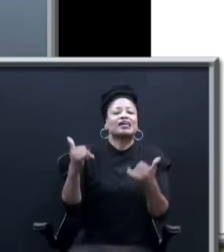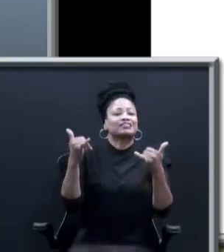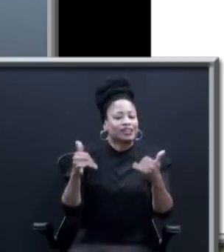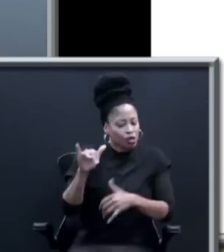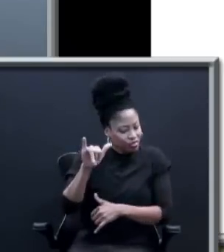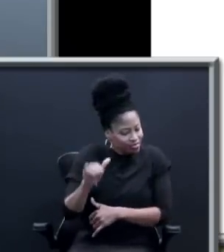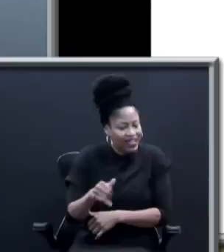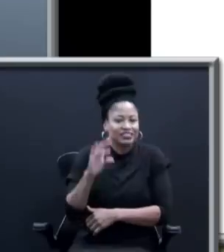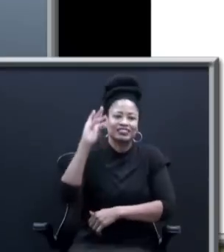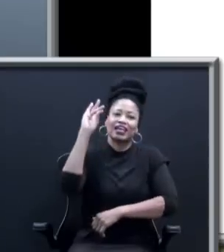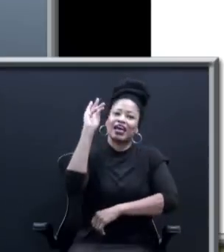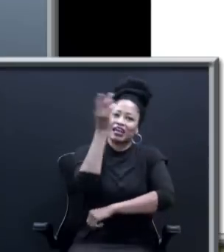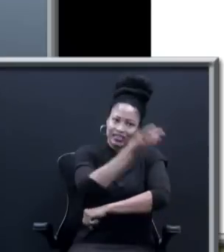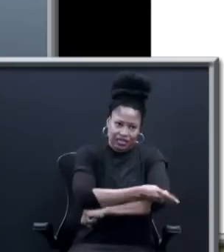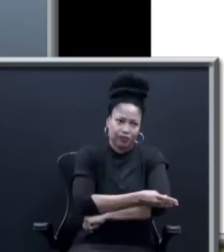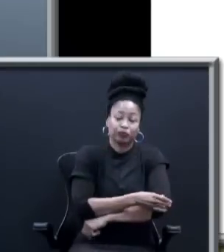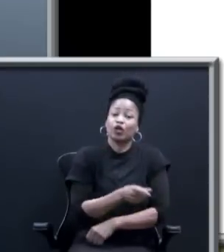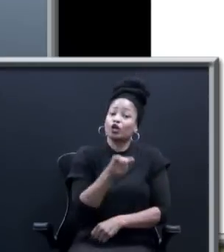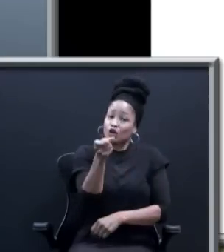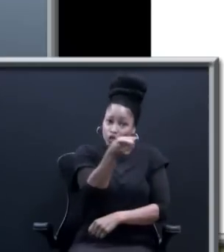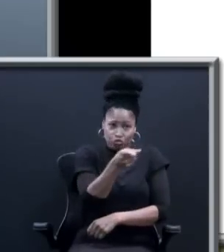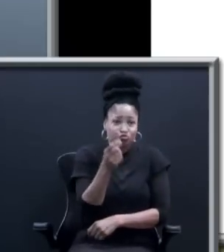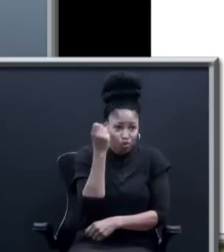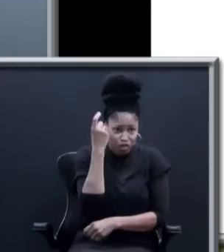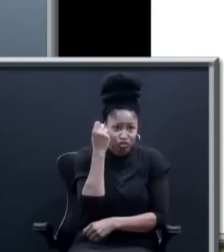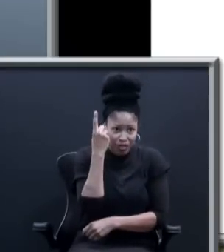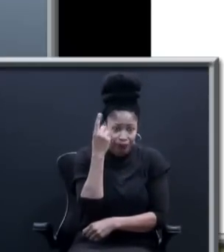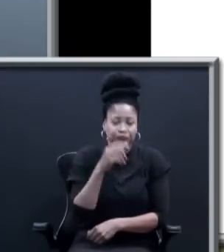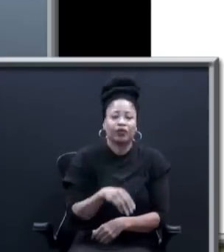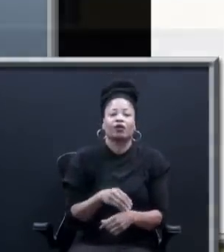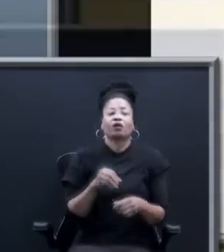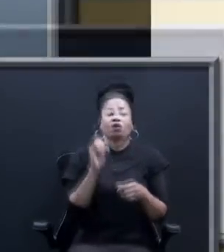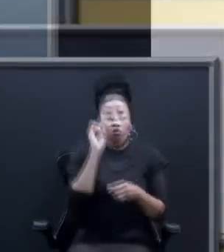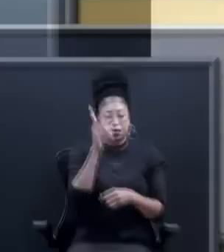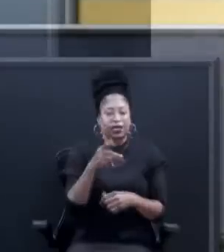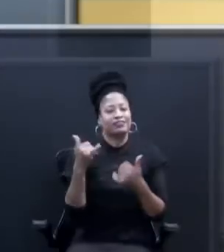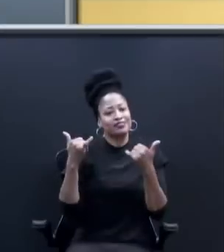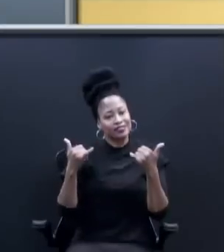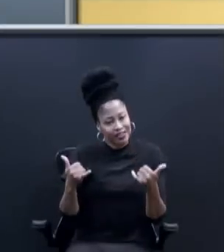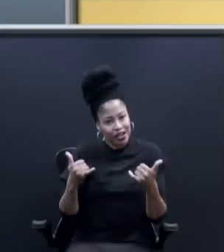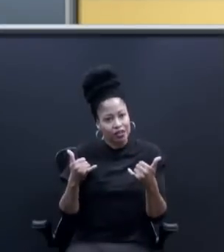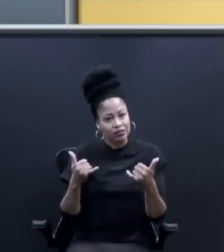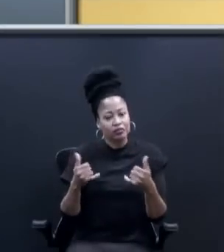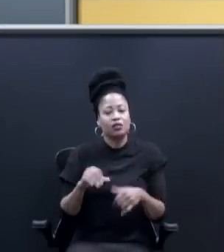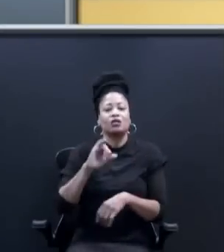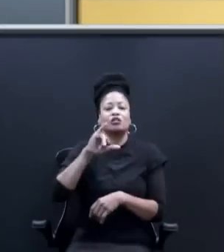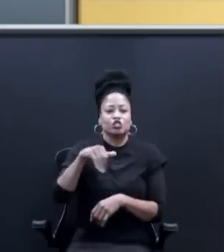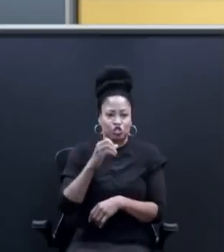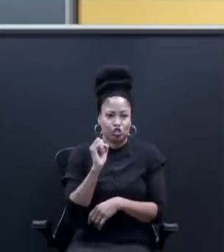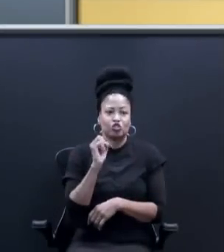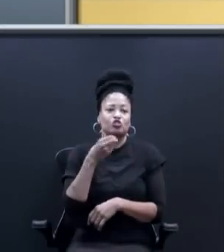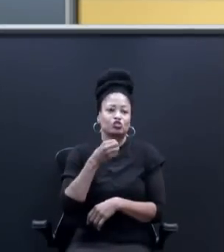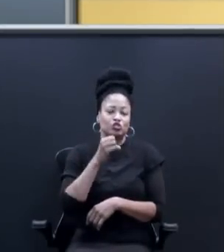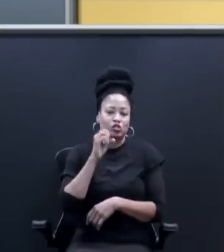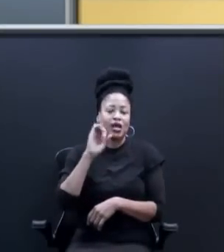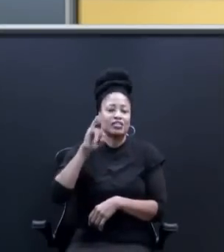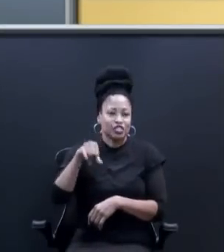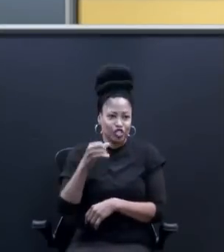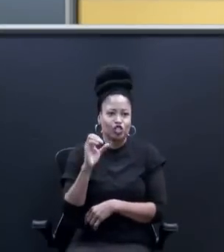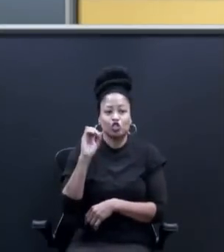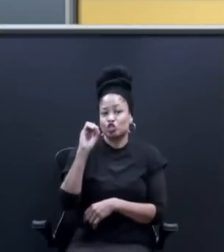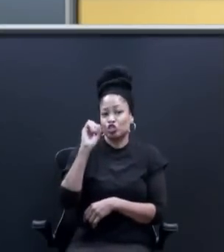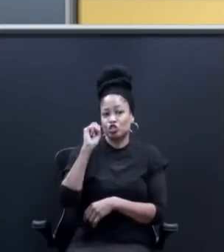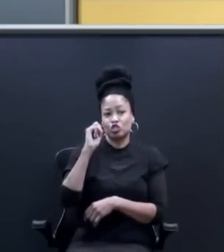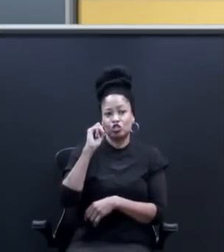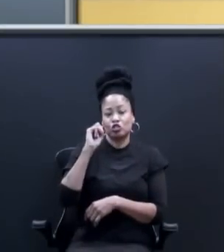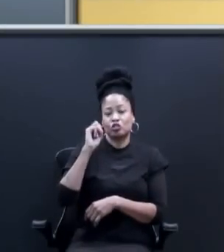Y'all understand? Now let's go into Joshua, the 5th chapter. And we're going to start at verse 1. Joshua 5 and